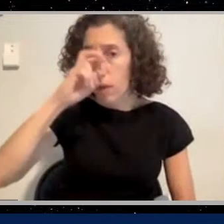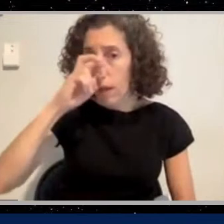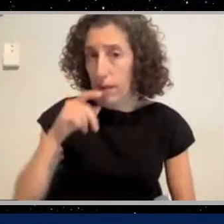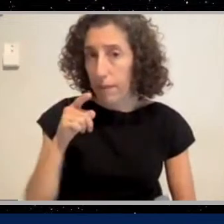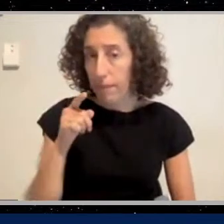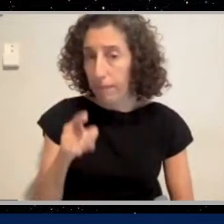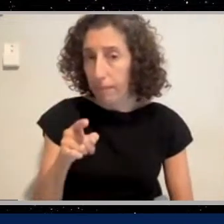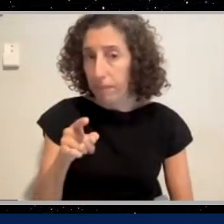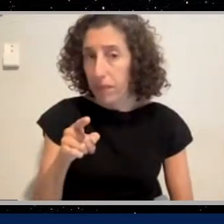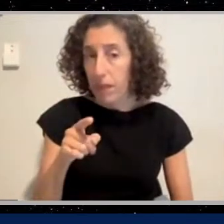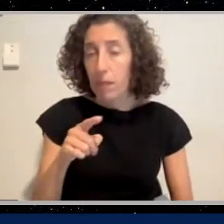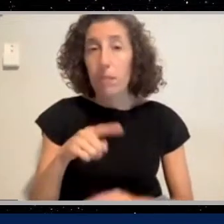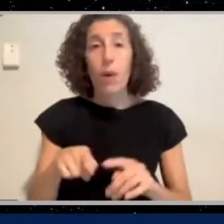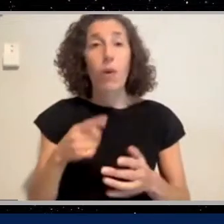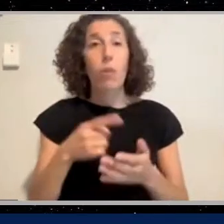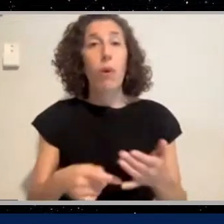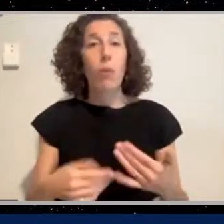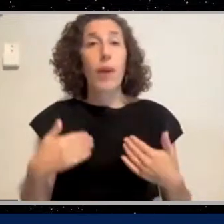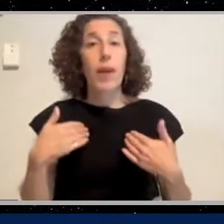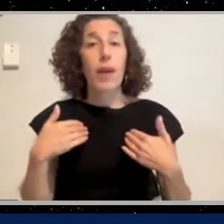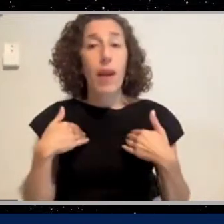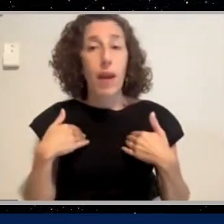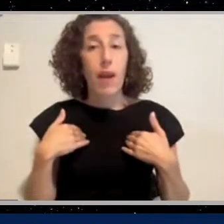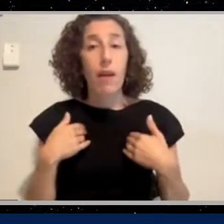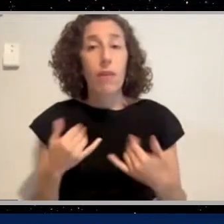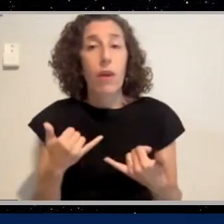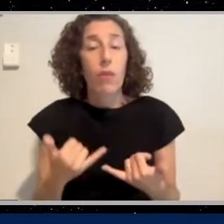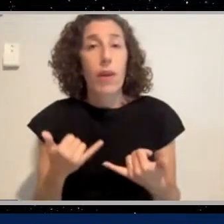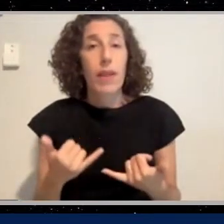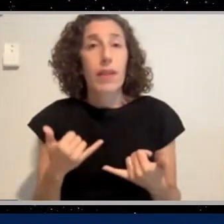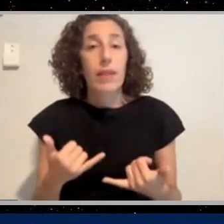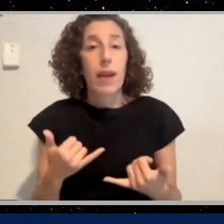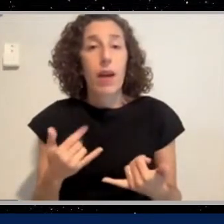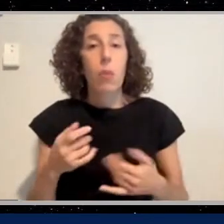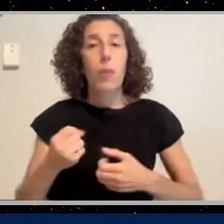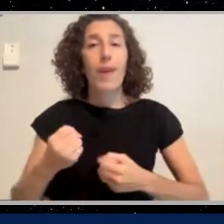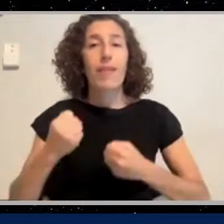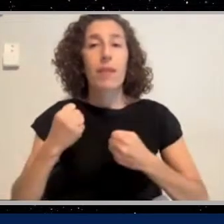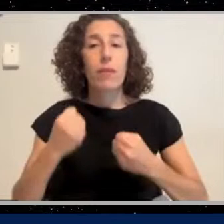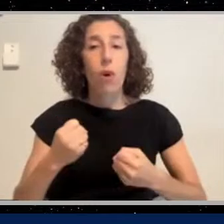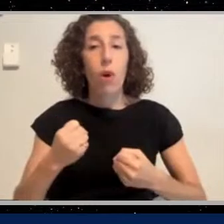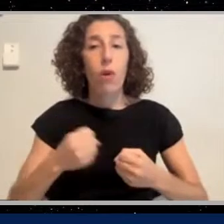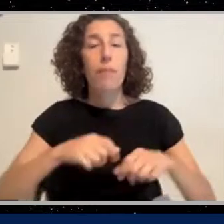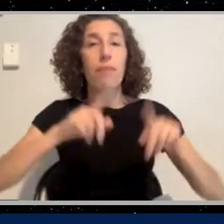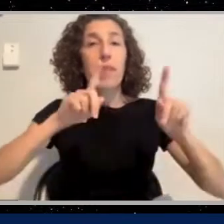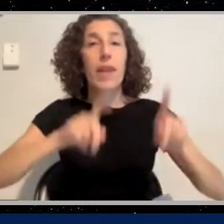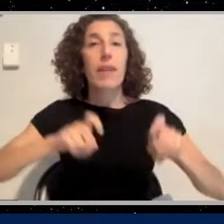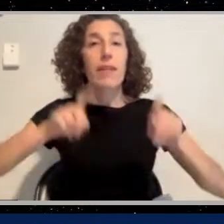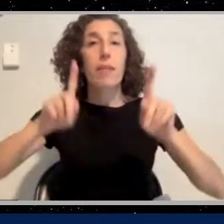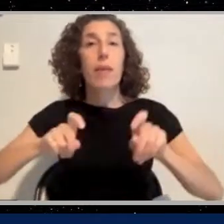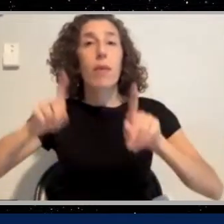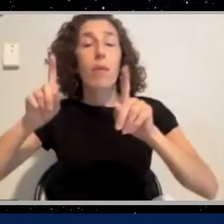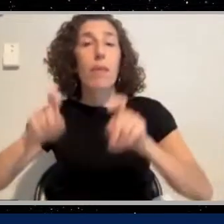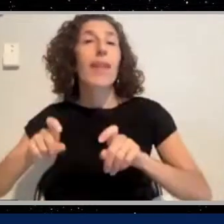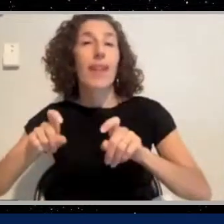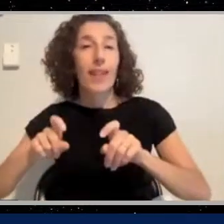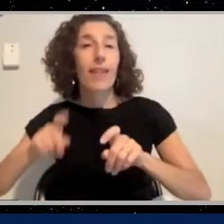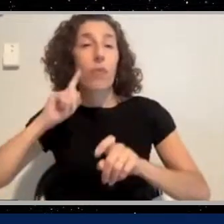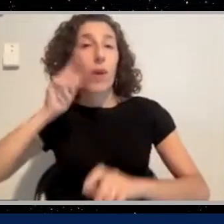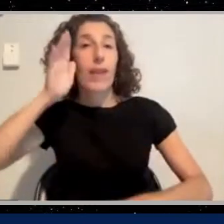really strong experiments that, could be taken forth to more, dynamic ones in the